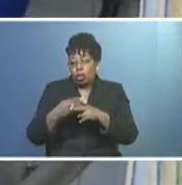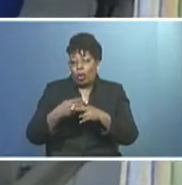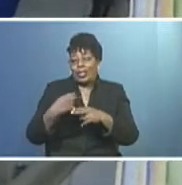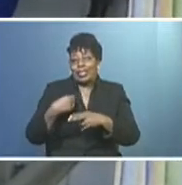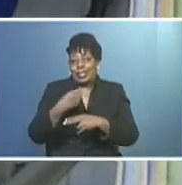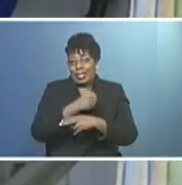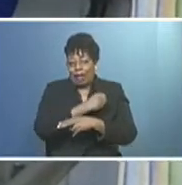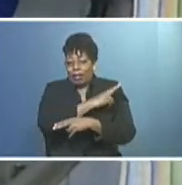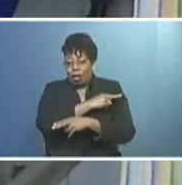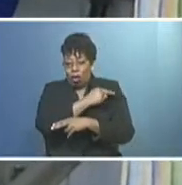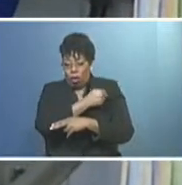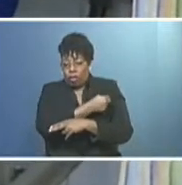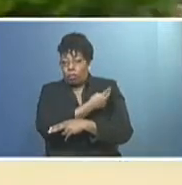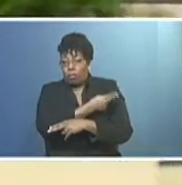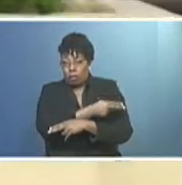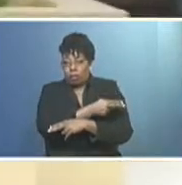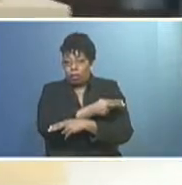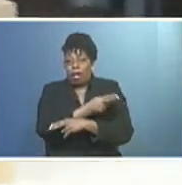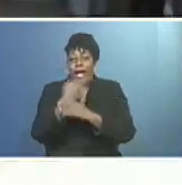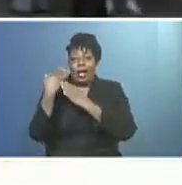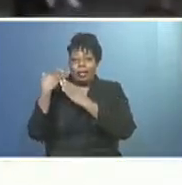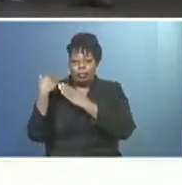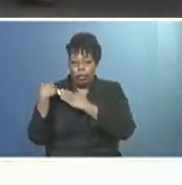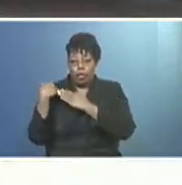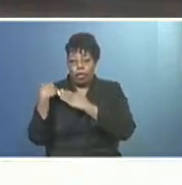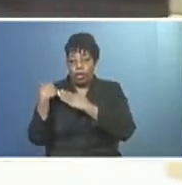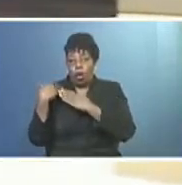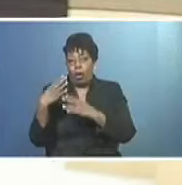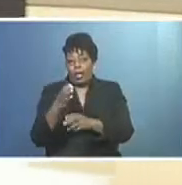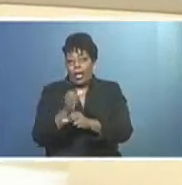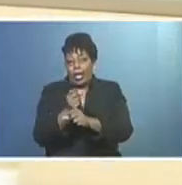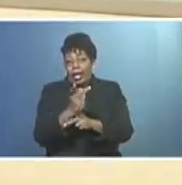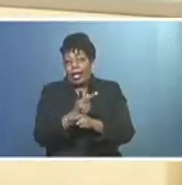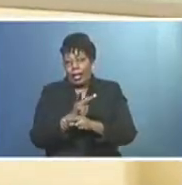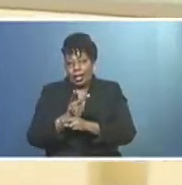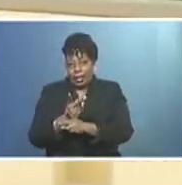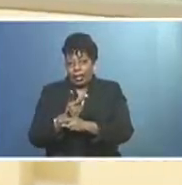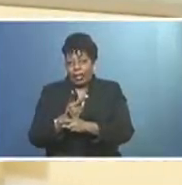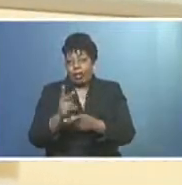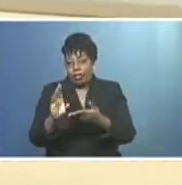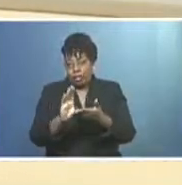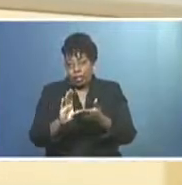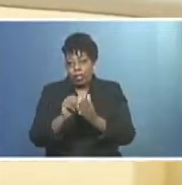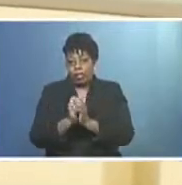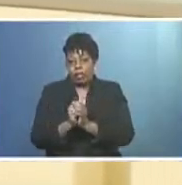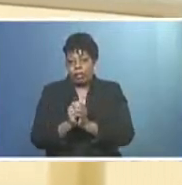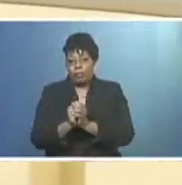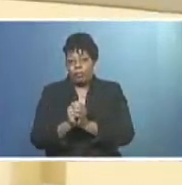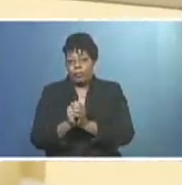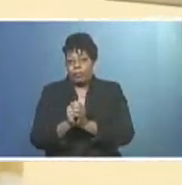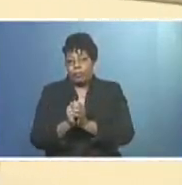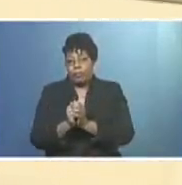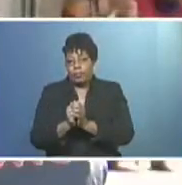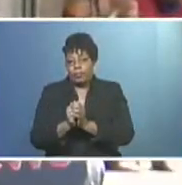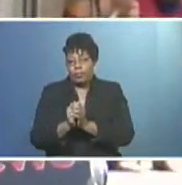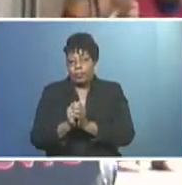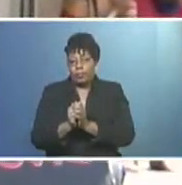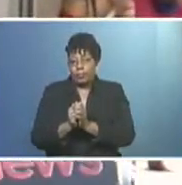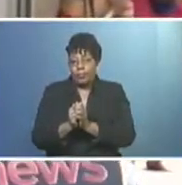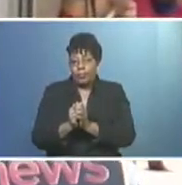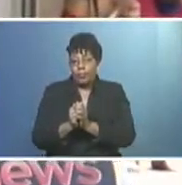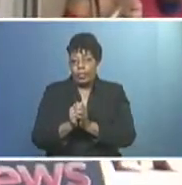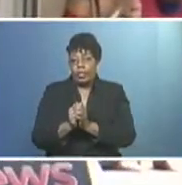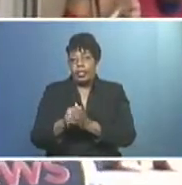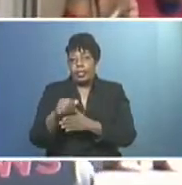burden on healthcare facilities. Darville admits the Princess Margaret Hospital is having its own issues due to quarantined staff. We have